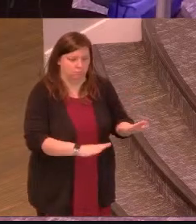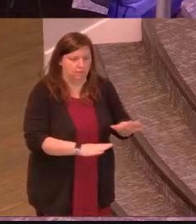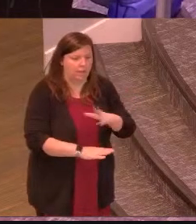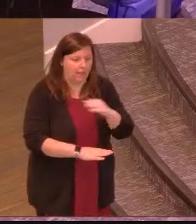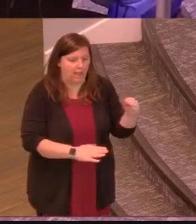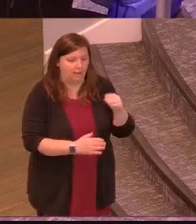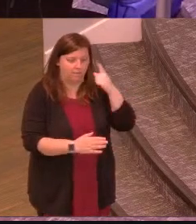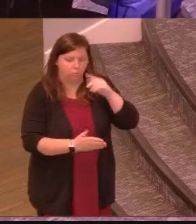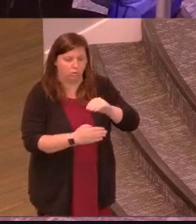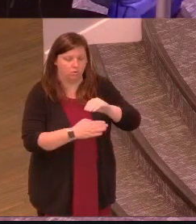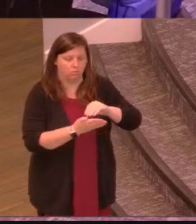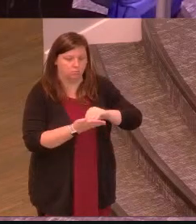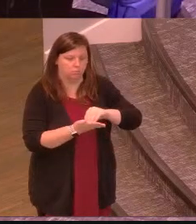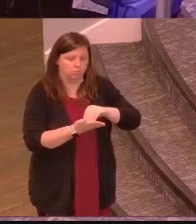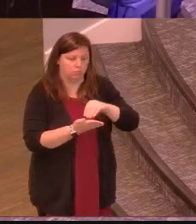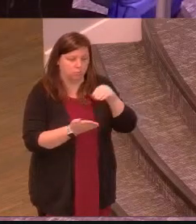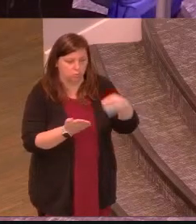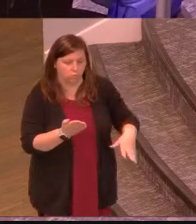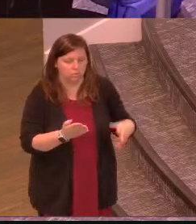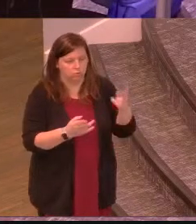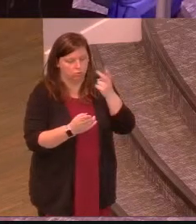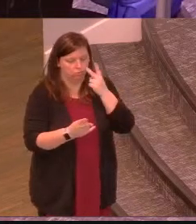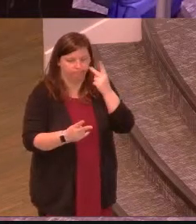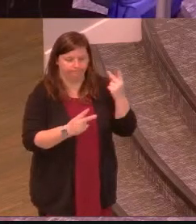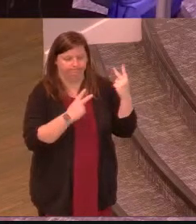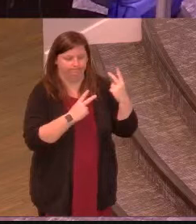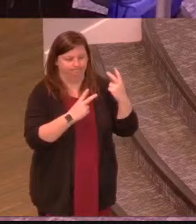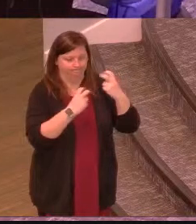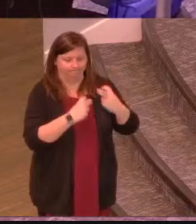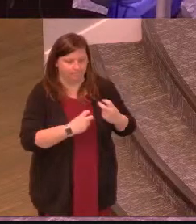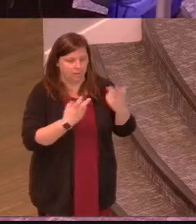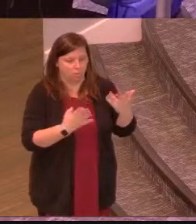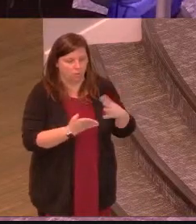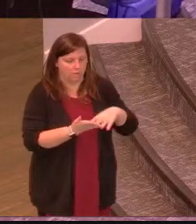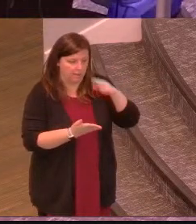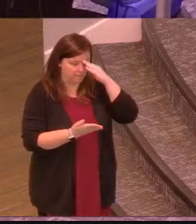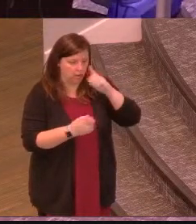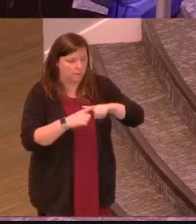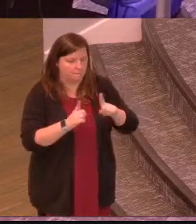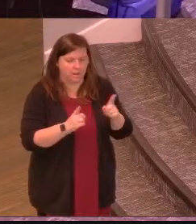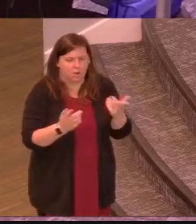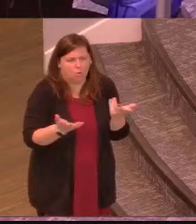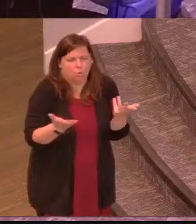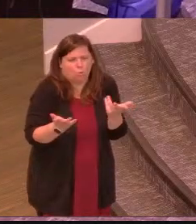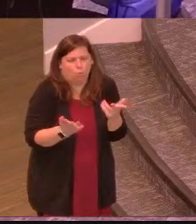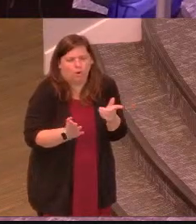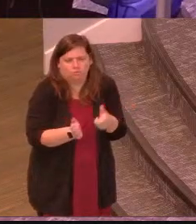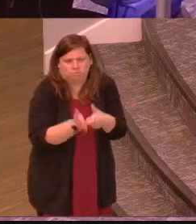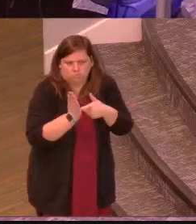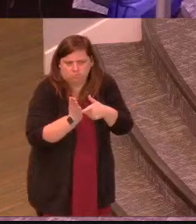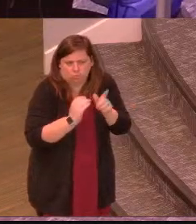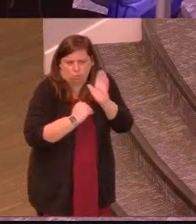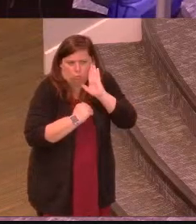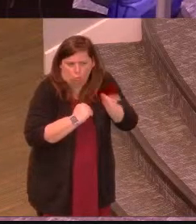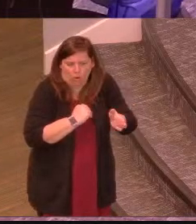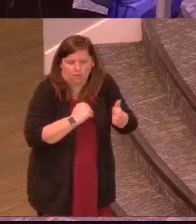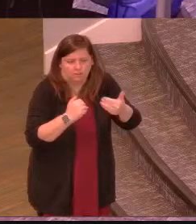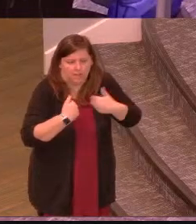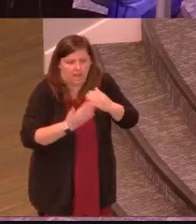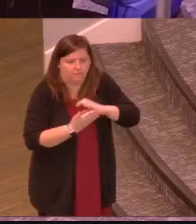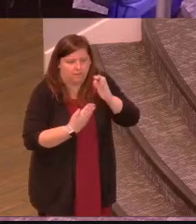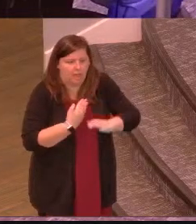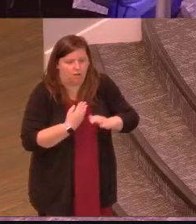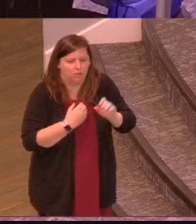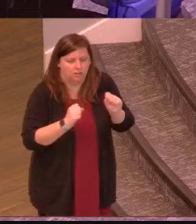do we actually know what it would take to build a calendar that would meet the needs of the education that we're trying to convey to our